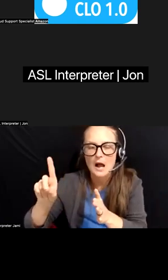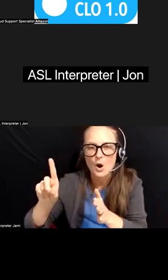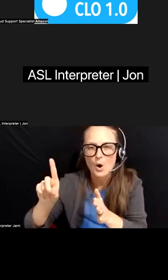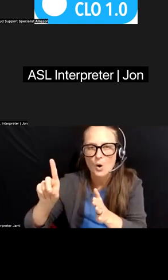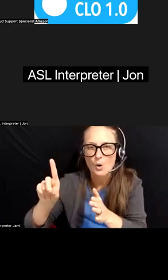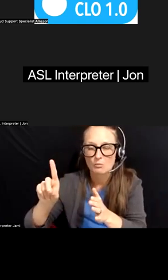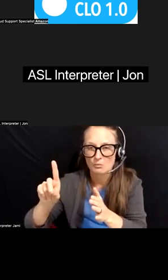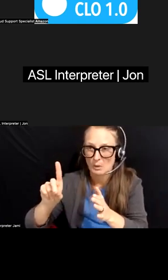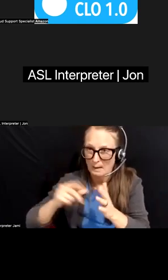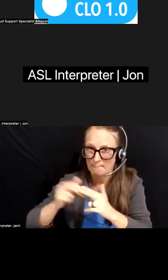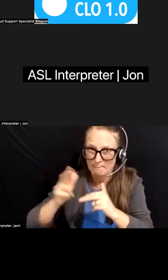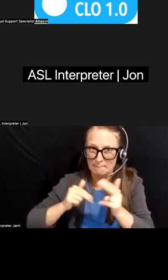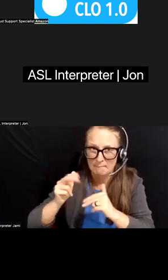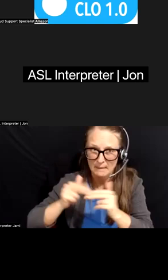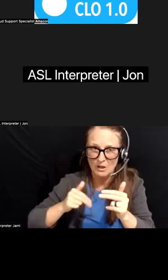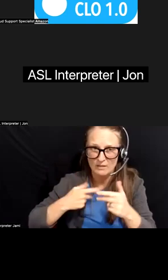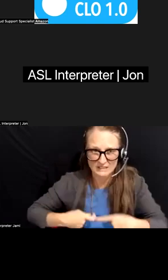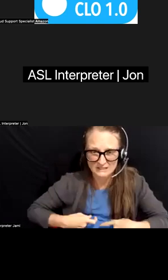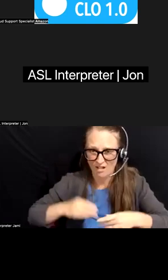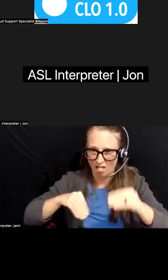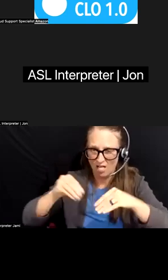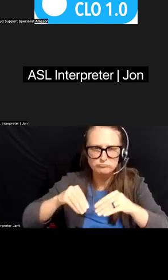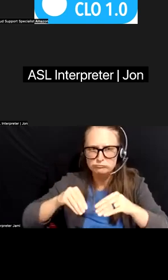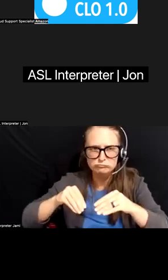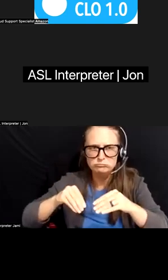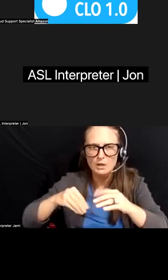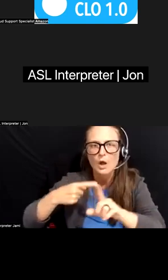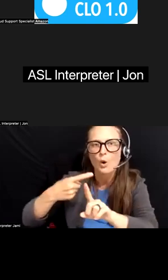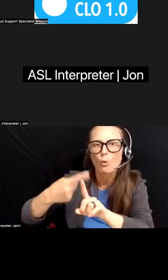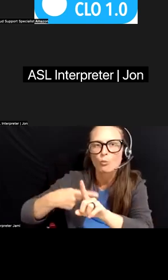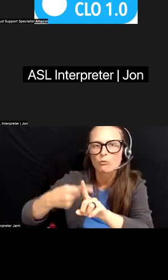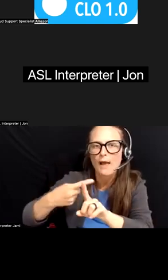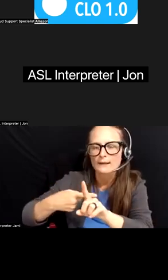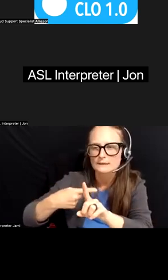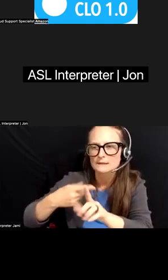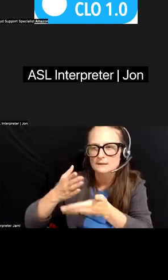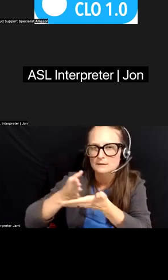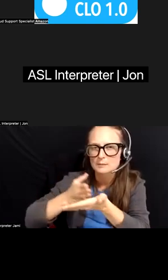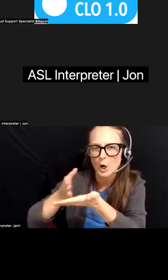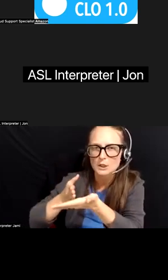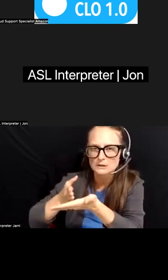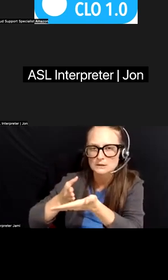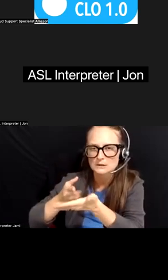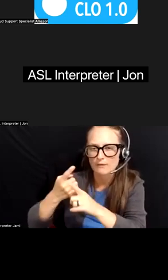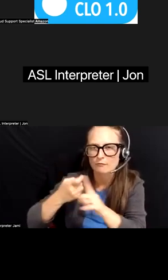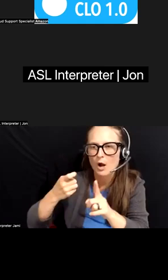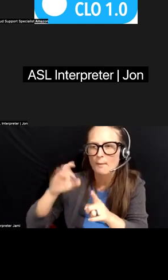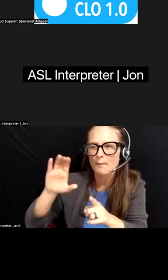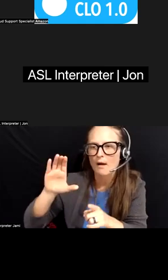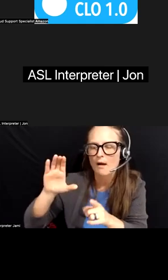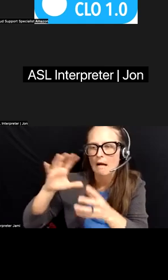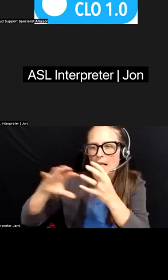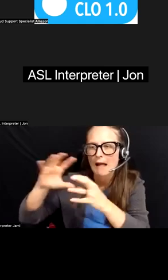it ourselves, the physical part, but we're going to rent sections of it from a cloud provider.